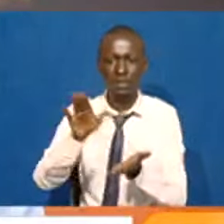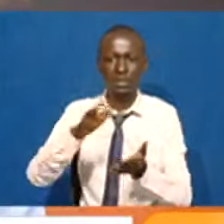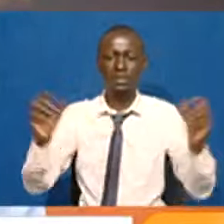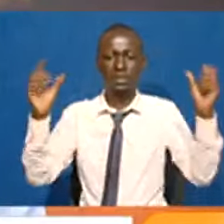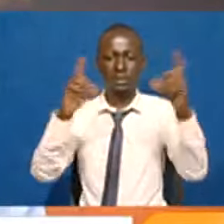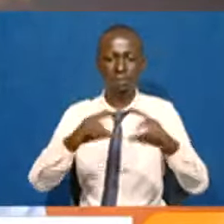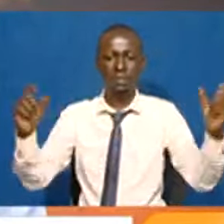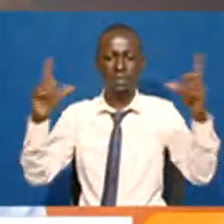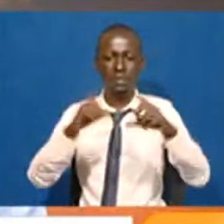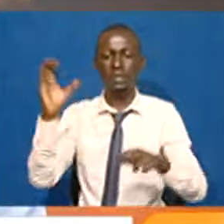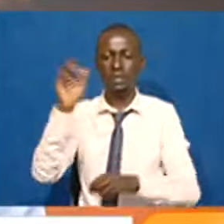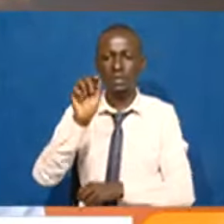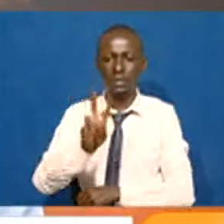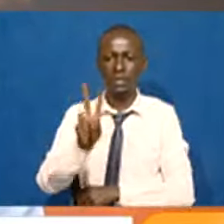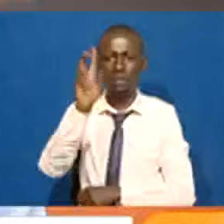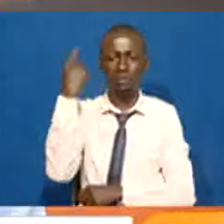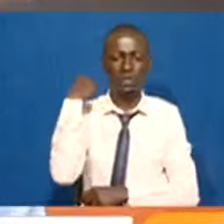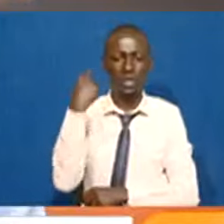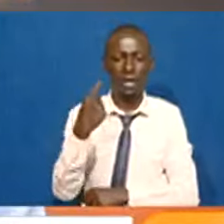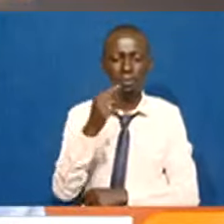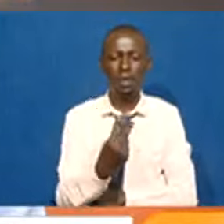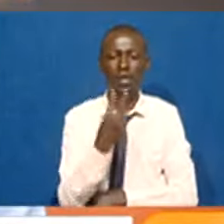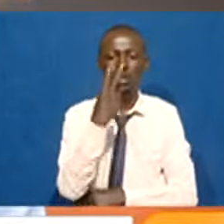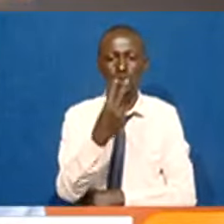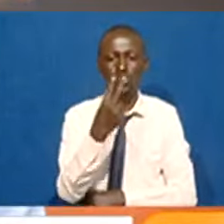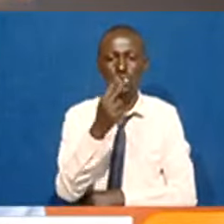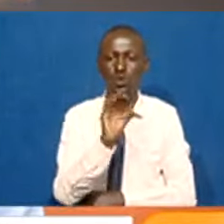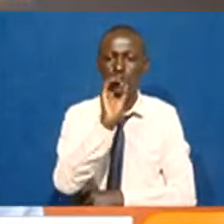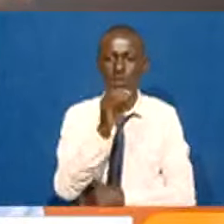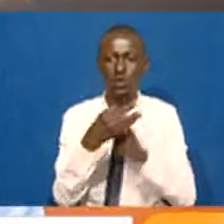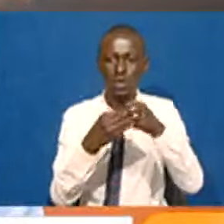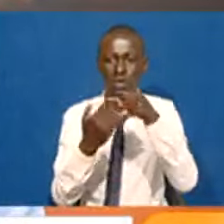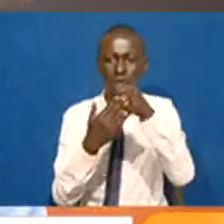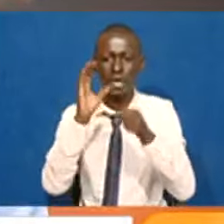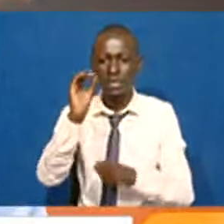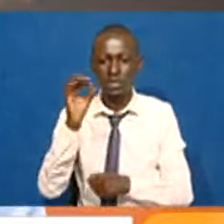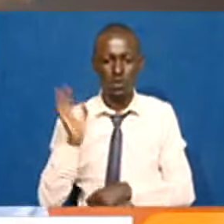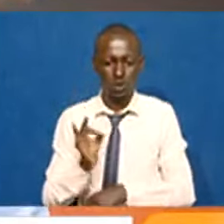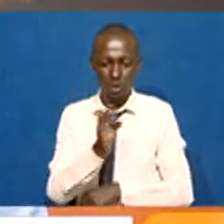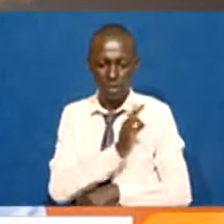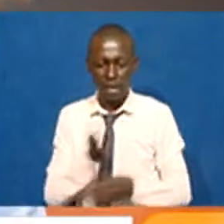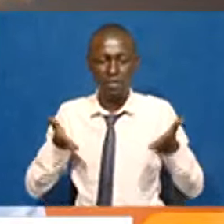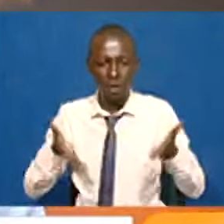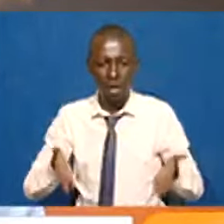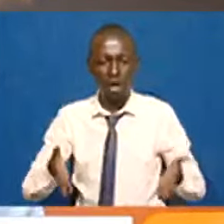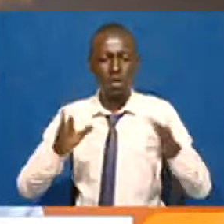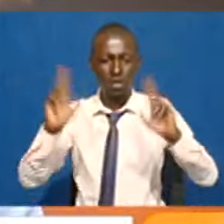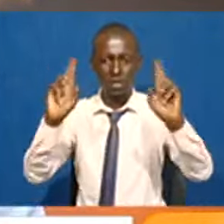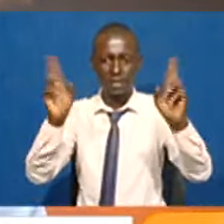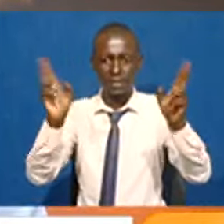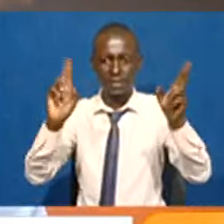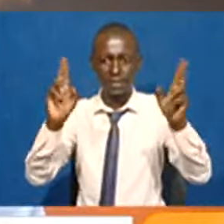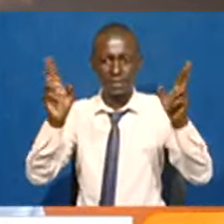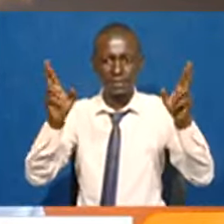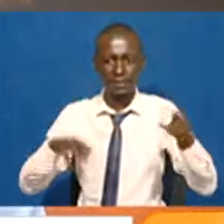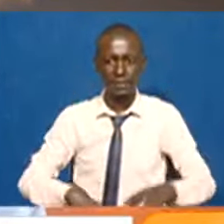to 20890. Okay. Our staff are standby right now. Okay. The Citizen